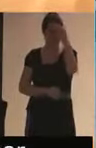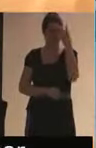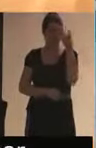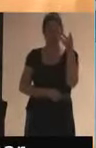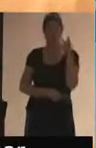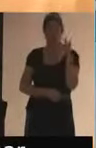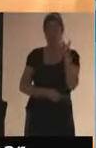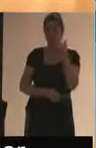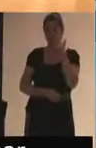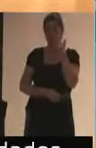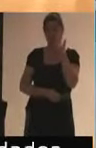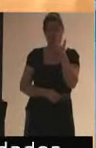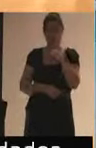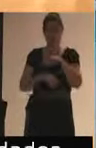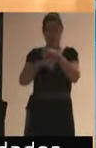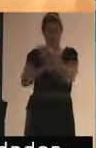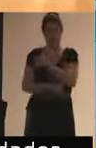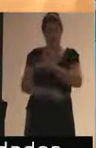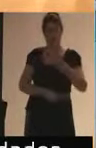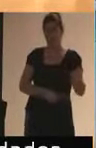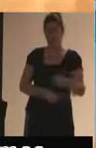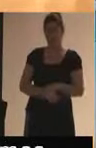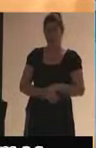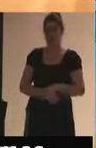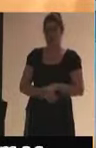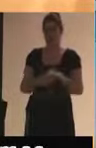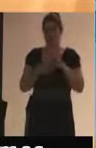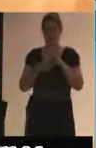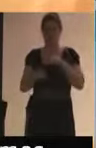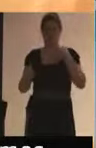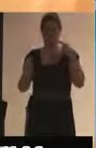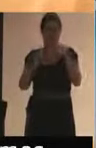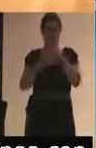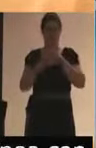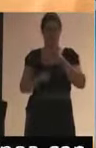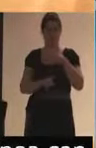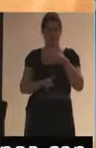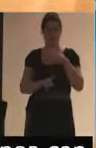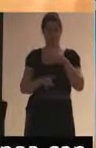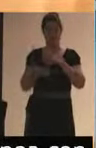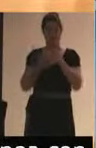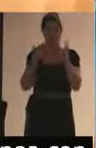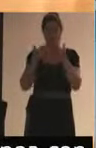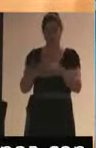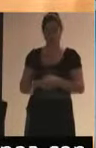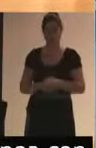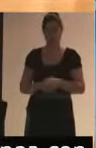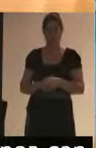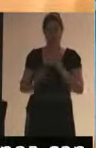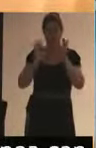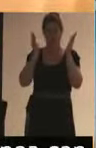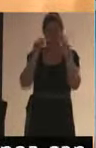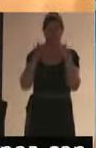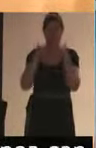and thus help them improve their cognitive skills. And I think that all this in line with the objectives